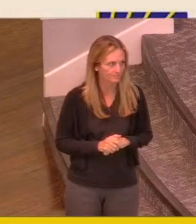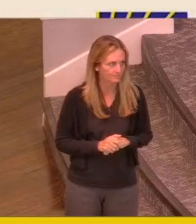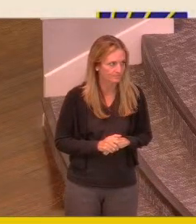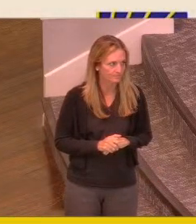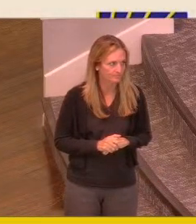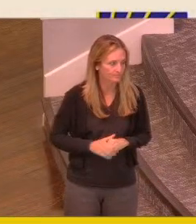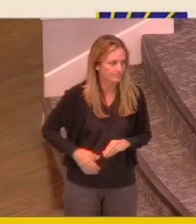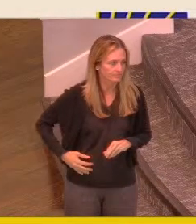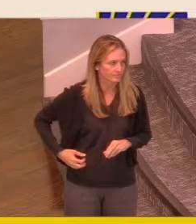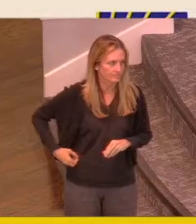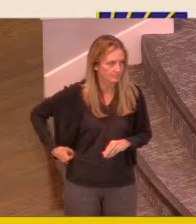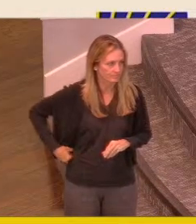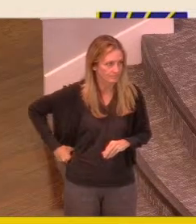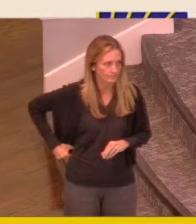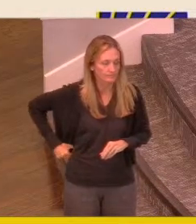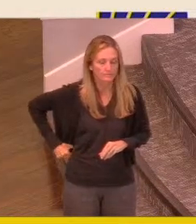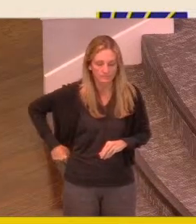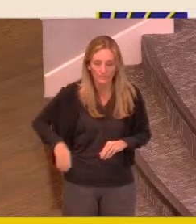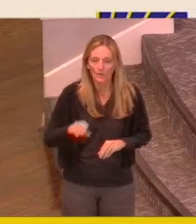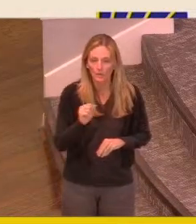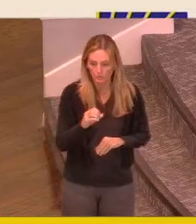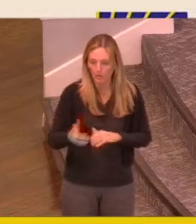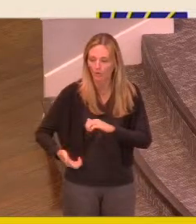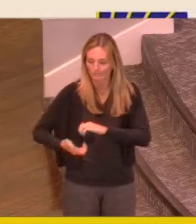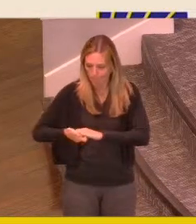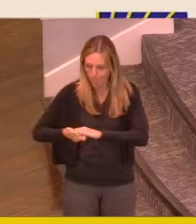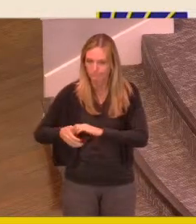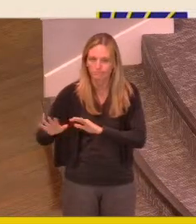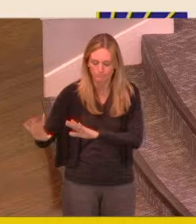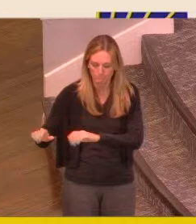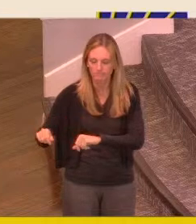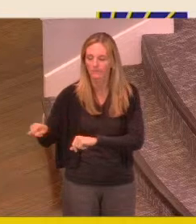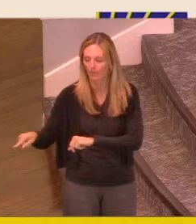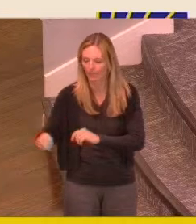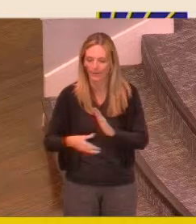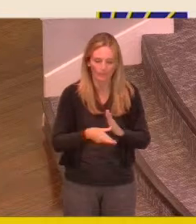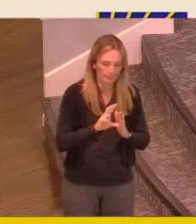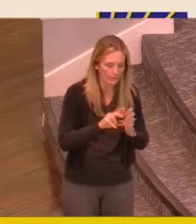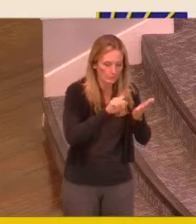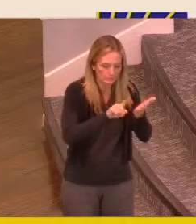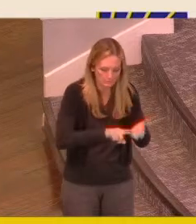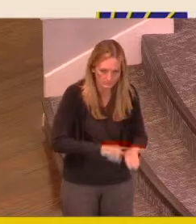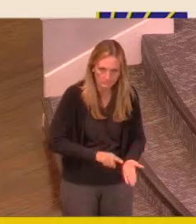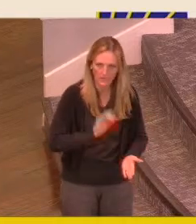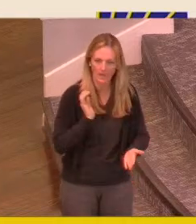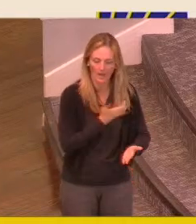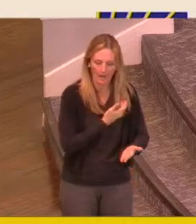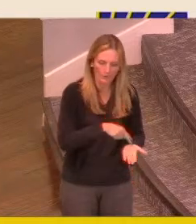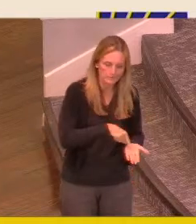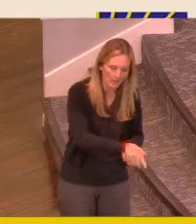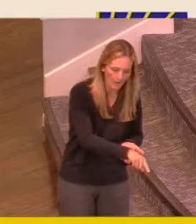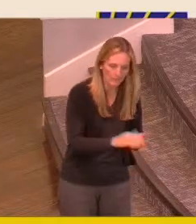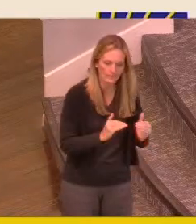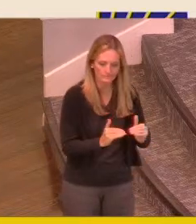So we did that partnership. They completed a review and analysis of our salary tables, our compensation structure, and our